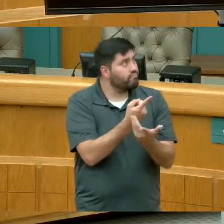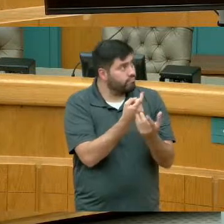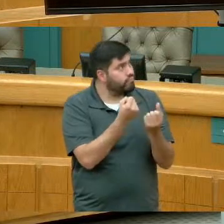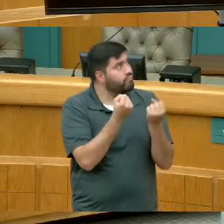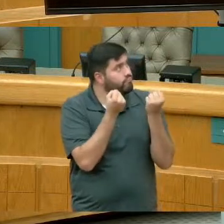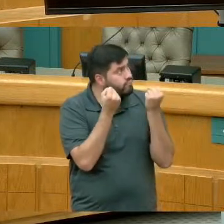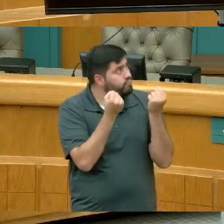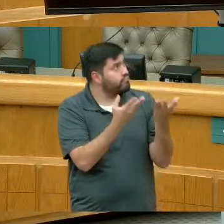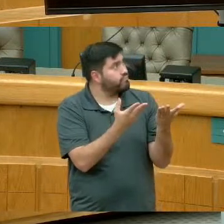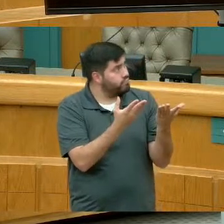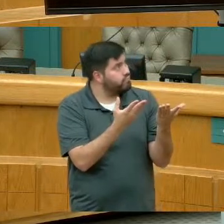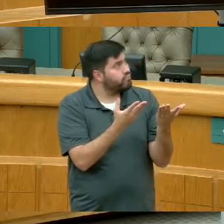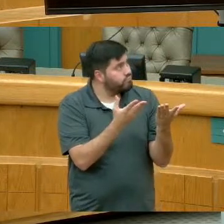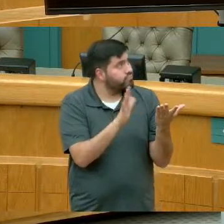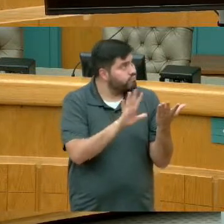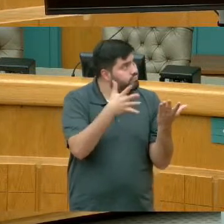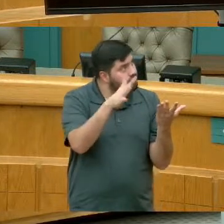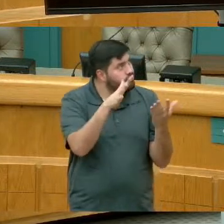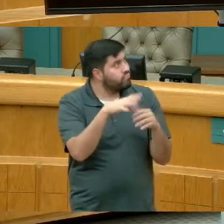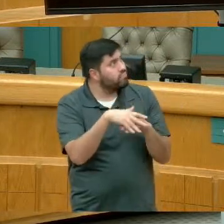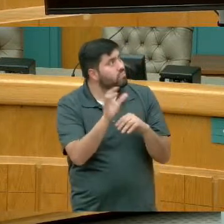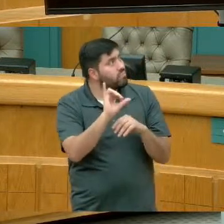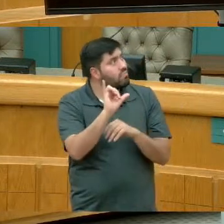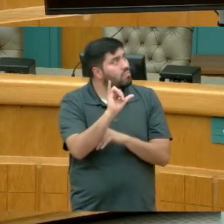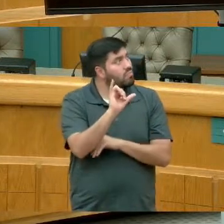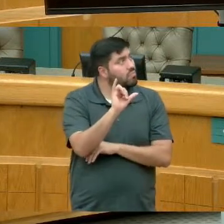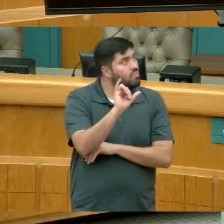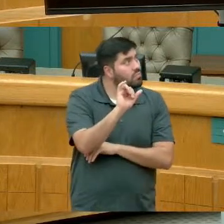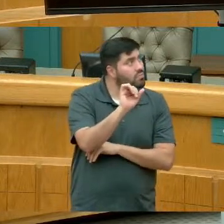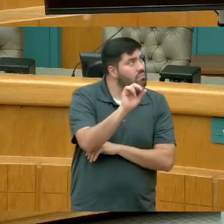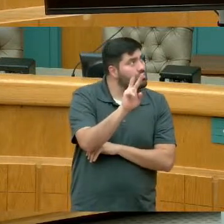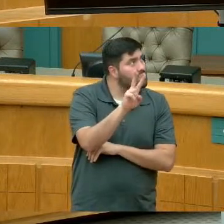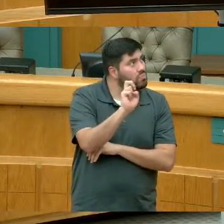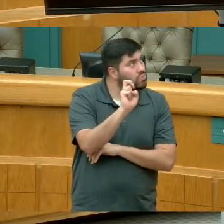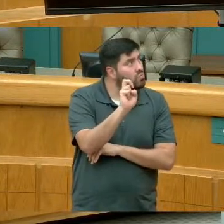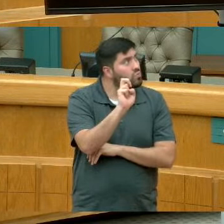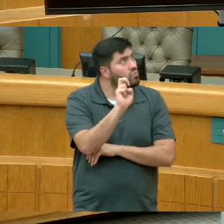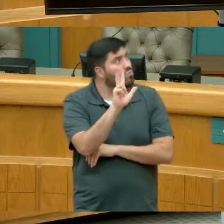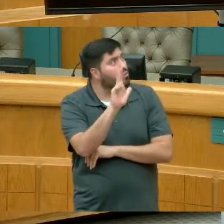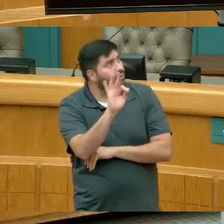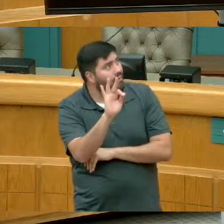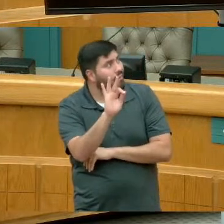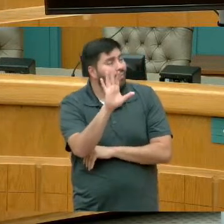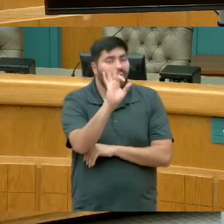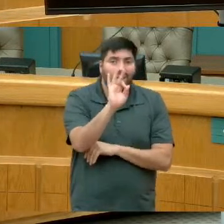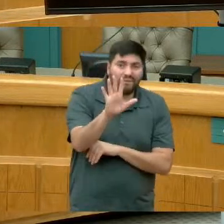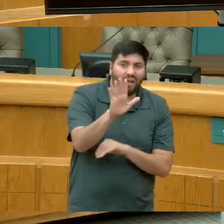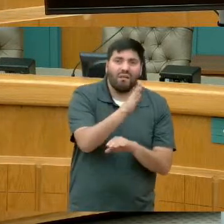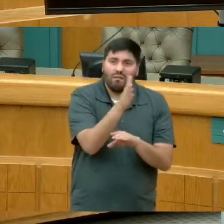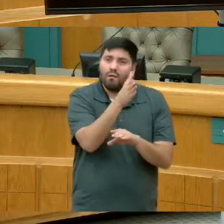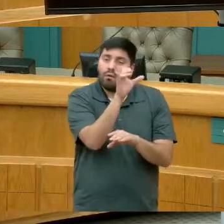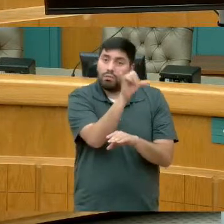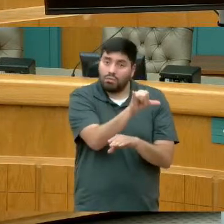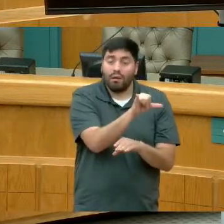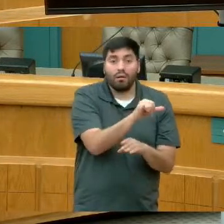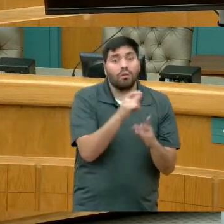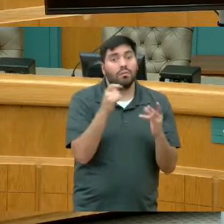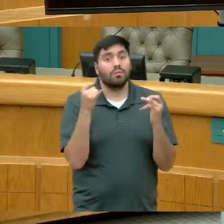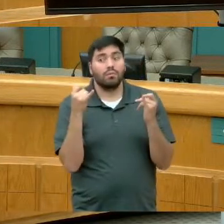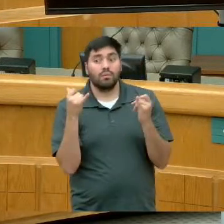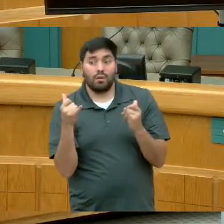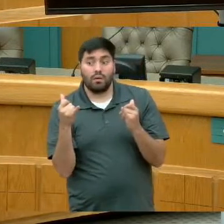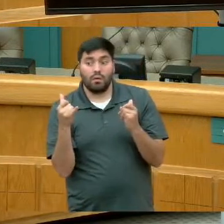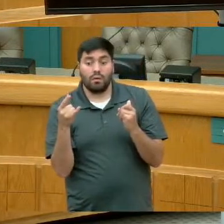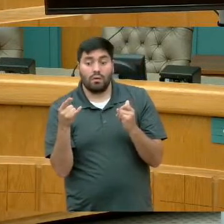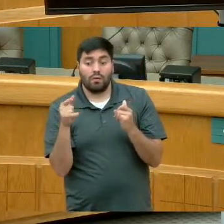and 239. So it's kind of the same trend. So the numbers 238 and 249 look a little better